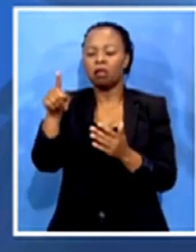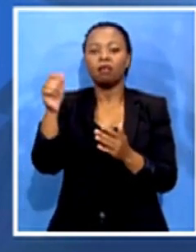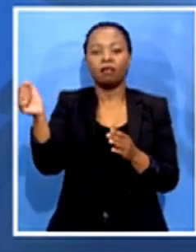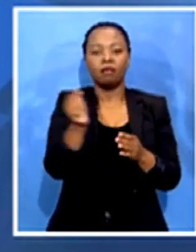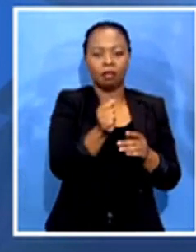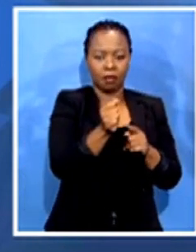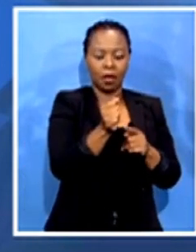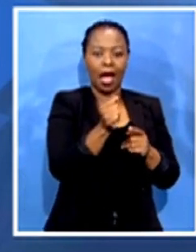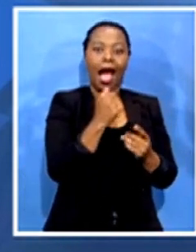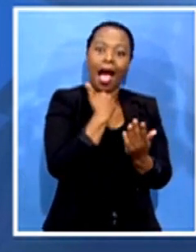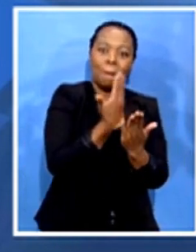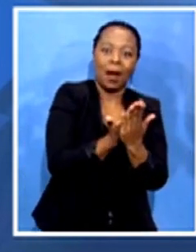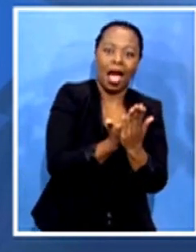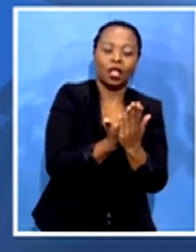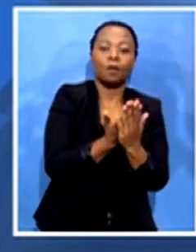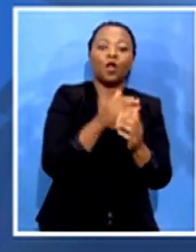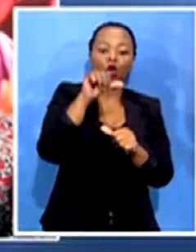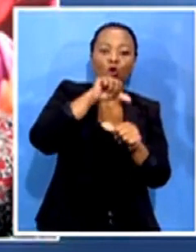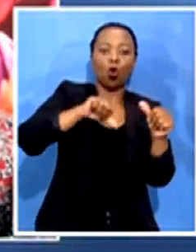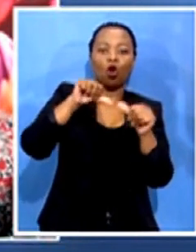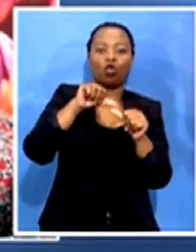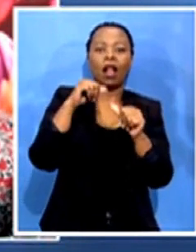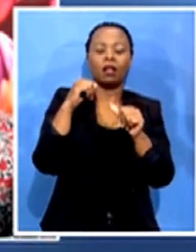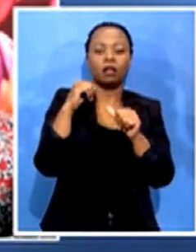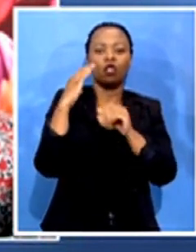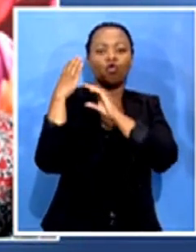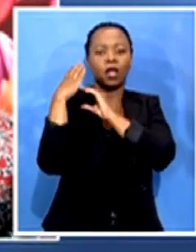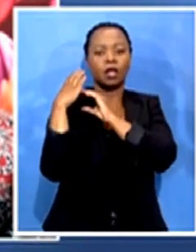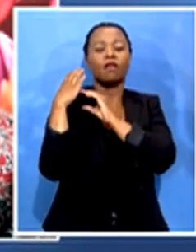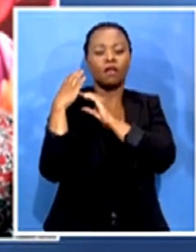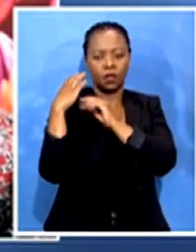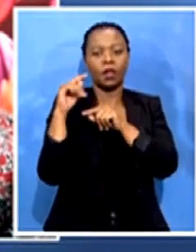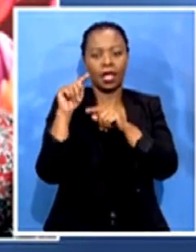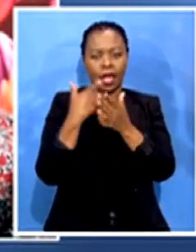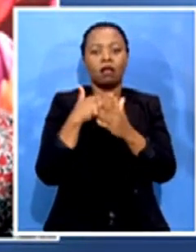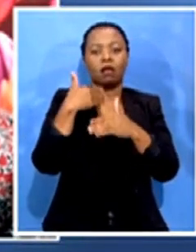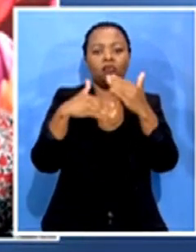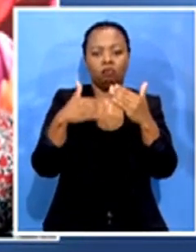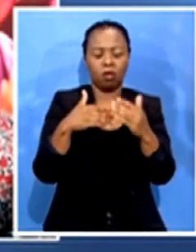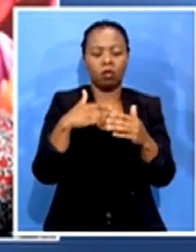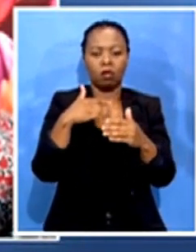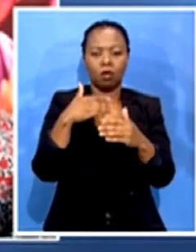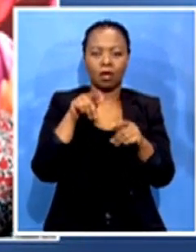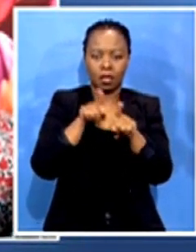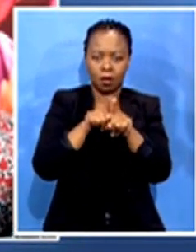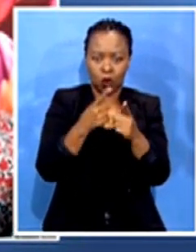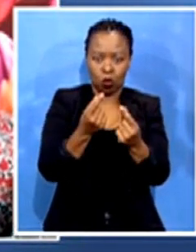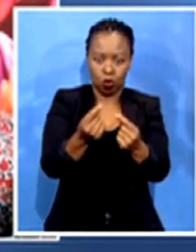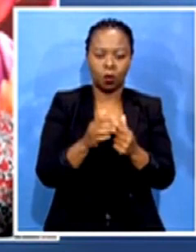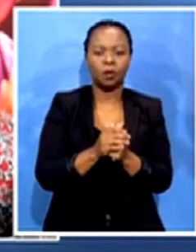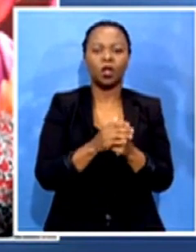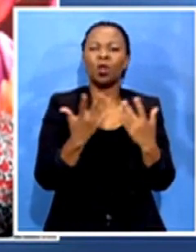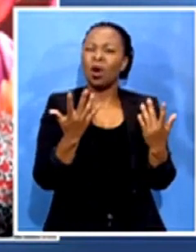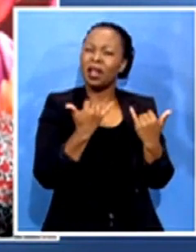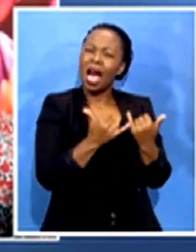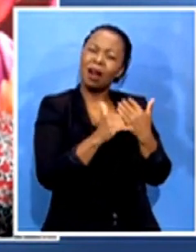over whilst they go through the process. By the very nature of being temporary, what is the maximum amount of